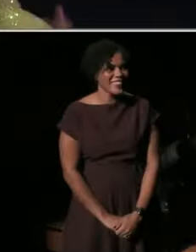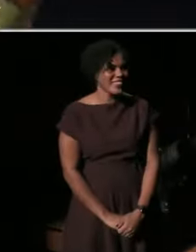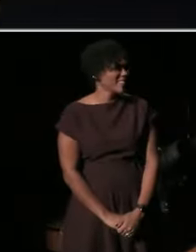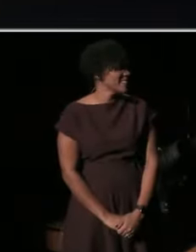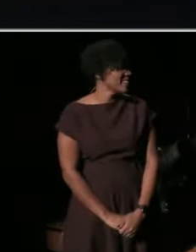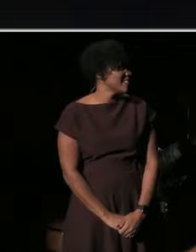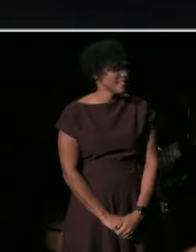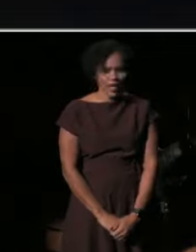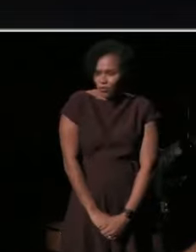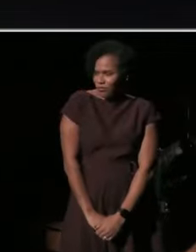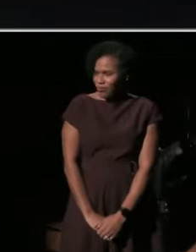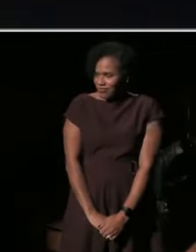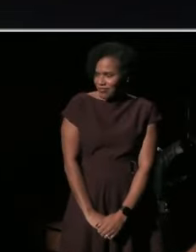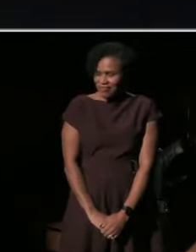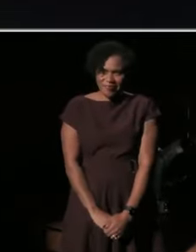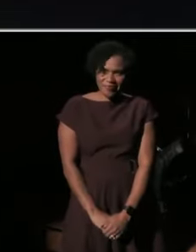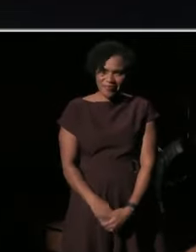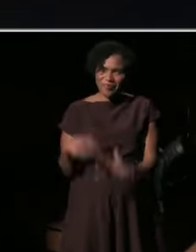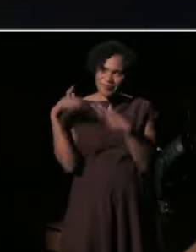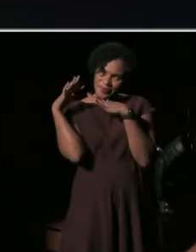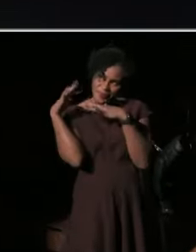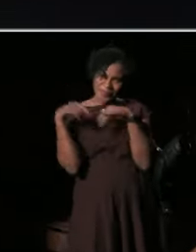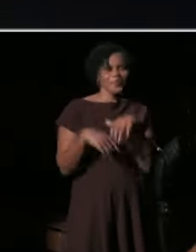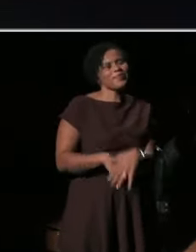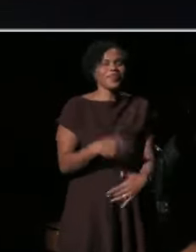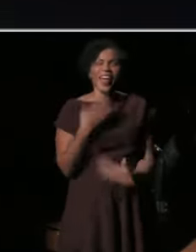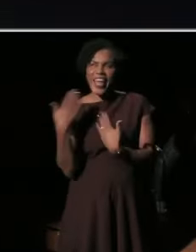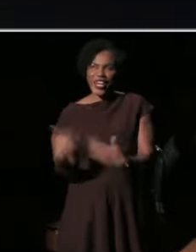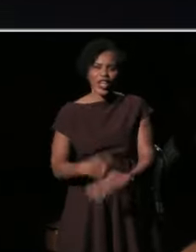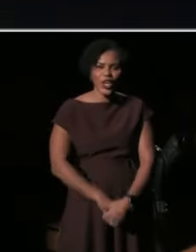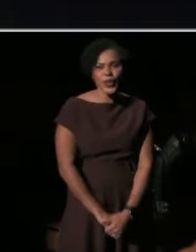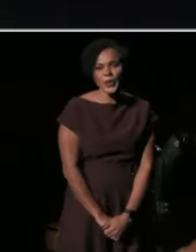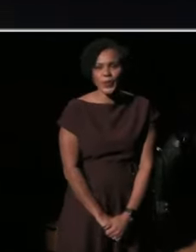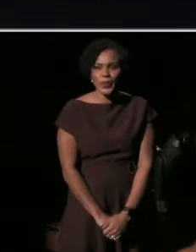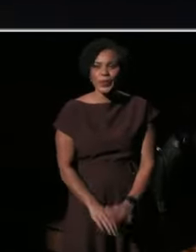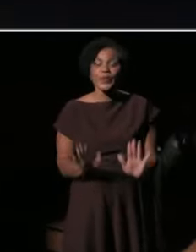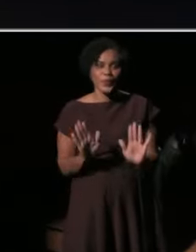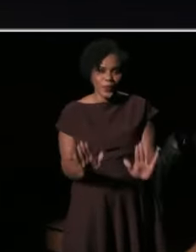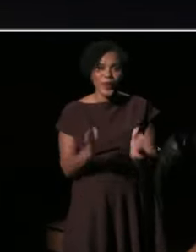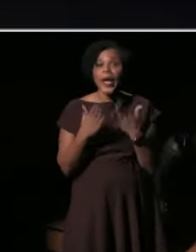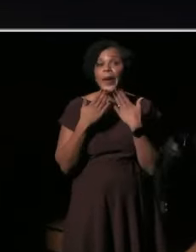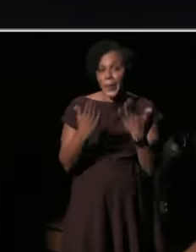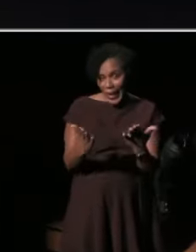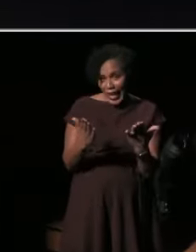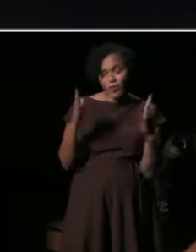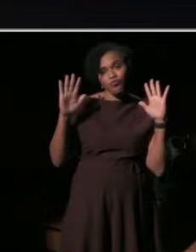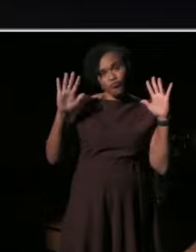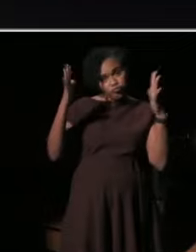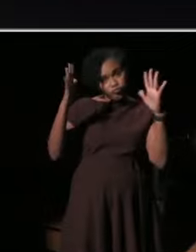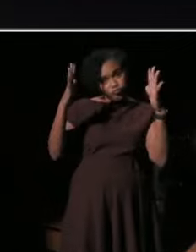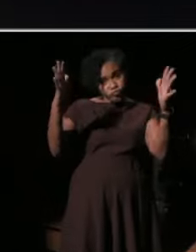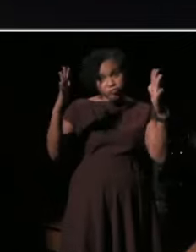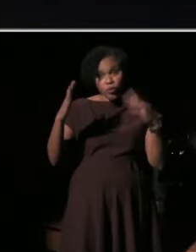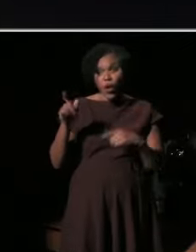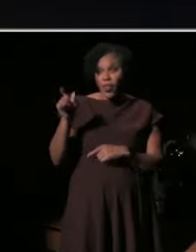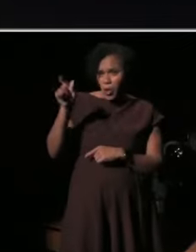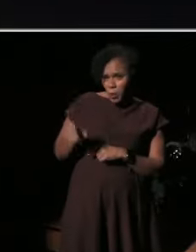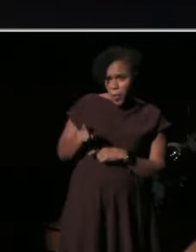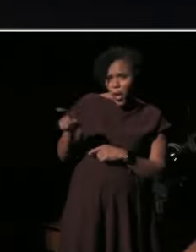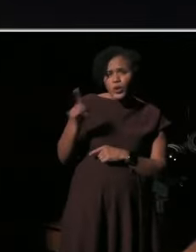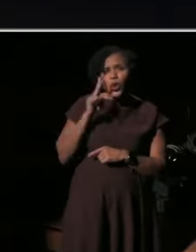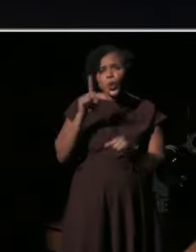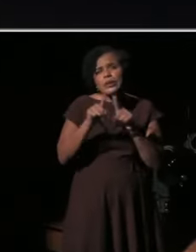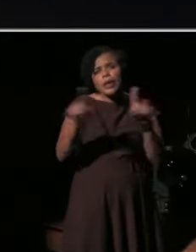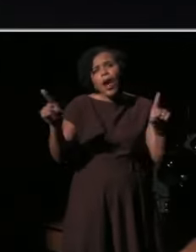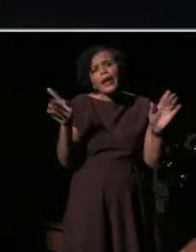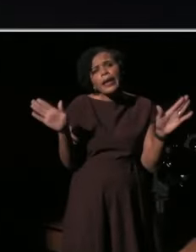You charmer. You absolute charmer, thank you. And please give it up for the person who looks like an